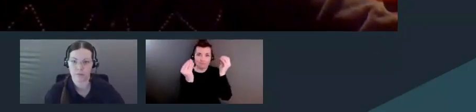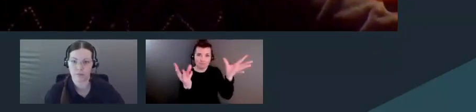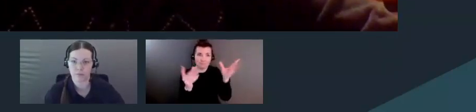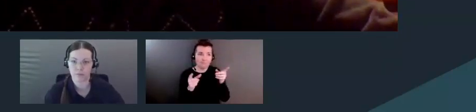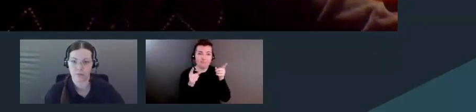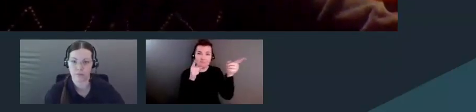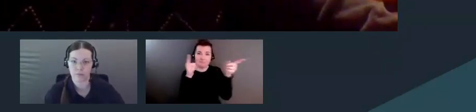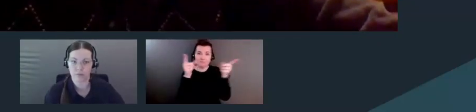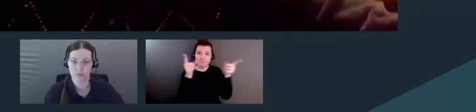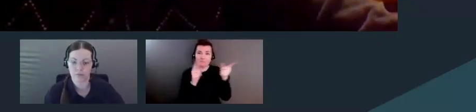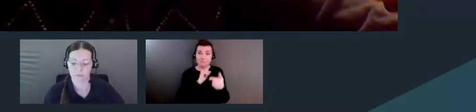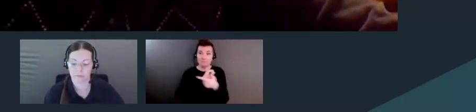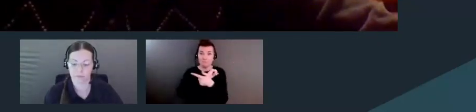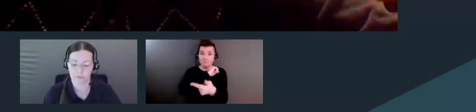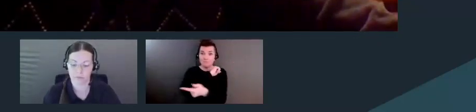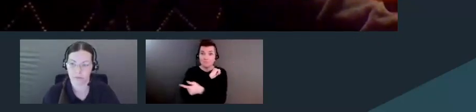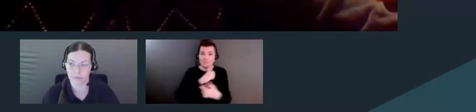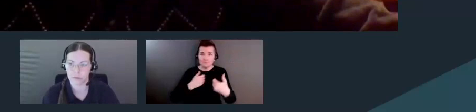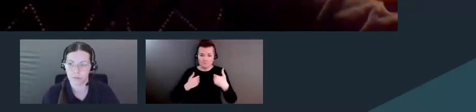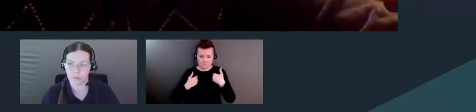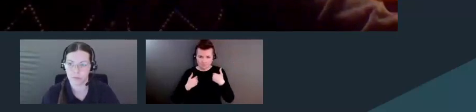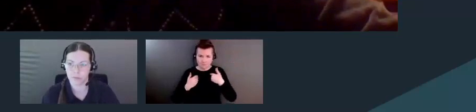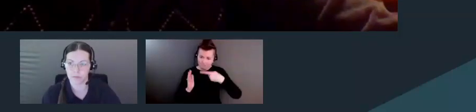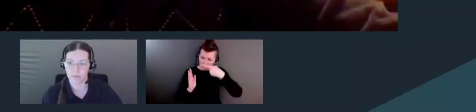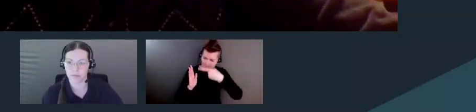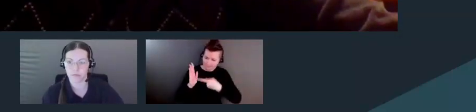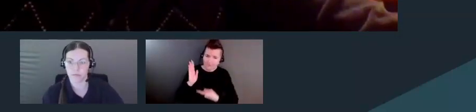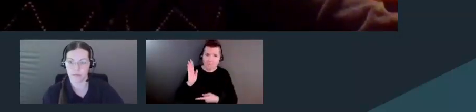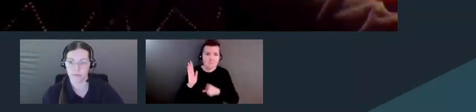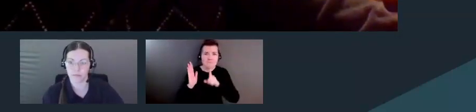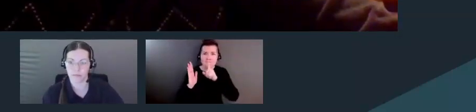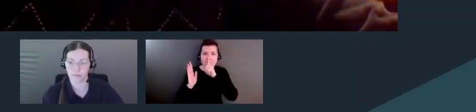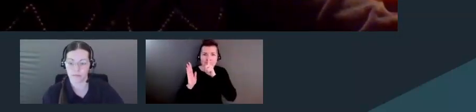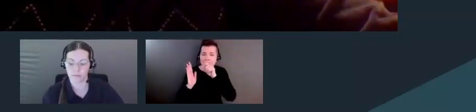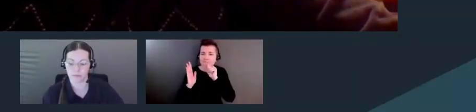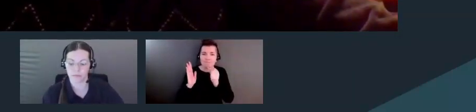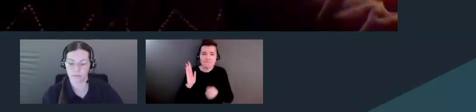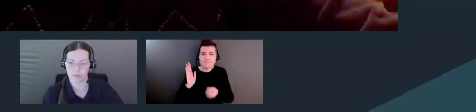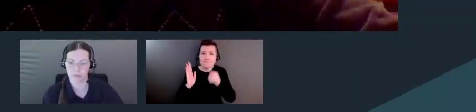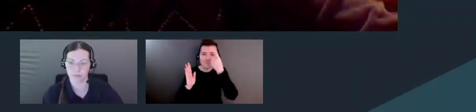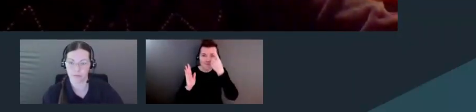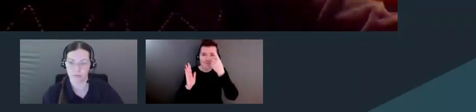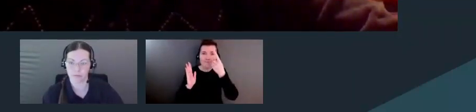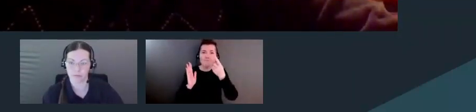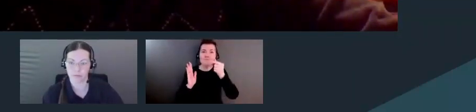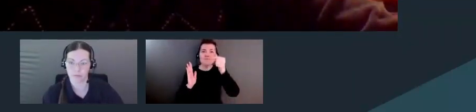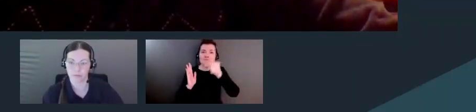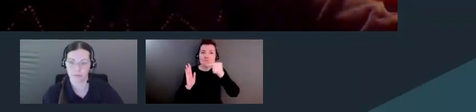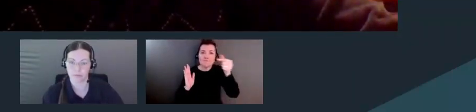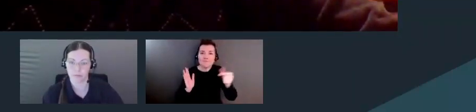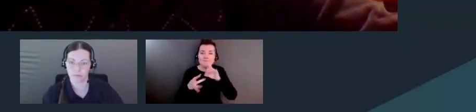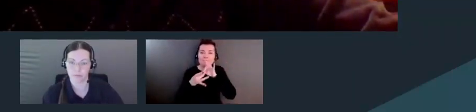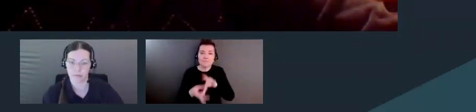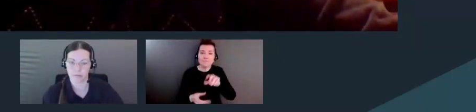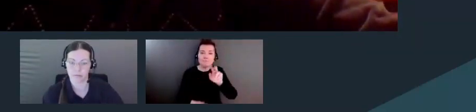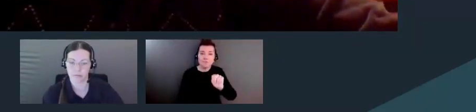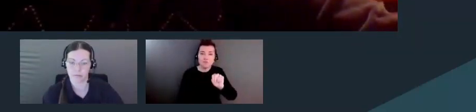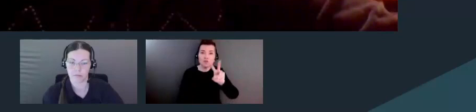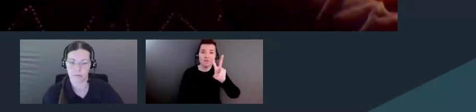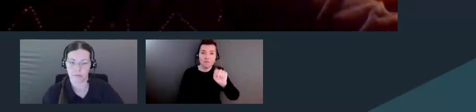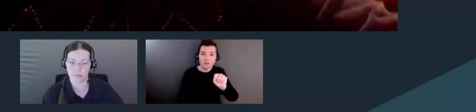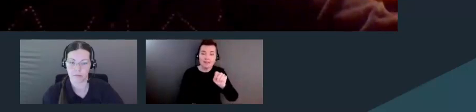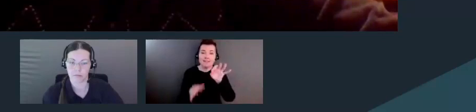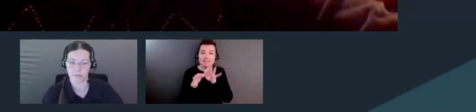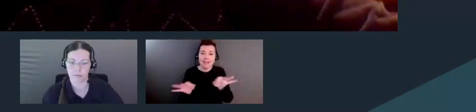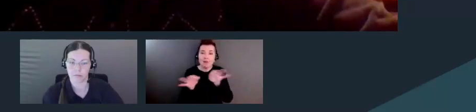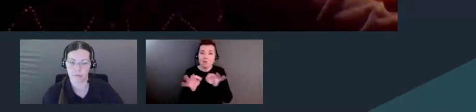the legislation of the government of Nunavut on the question of language rights in education